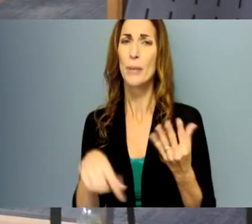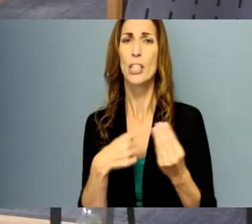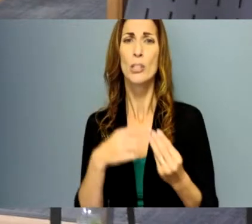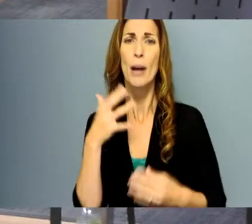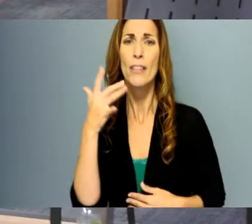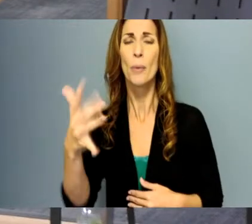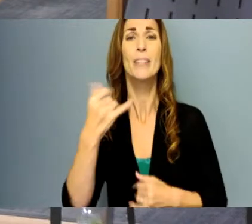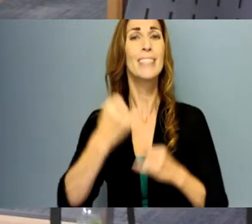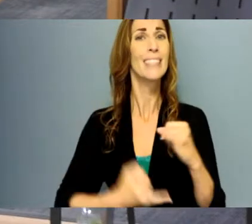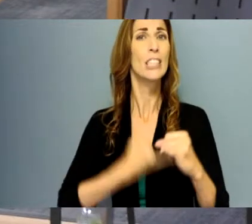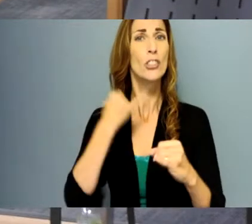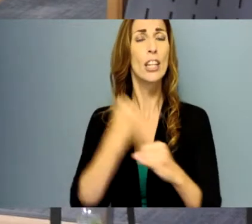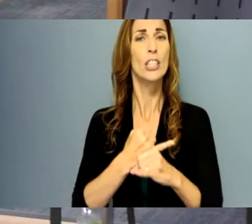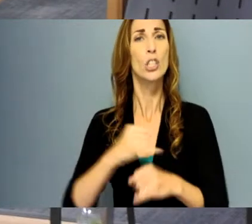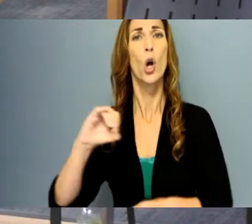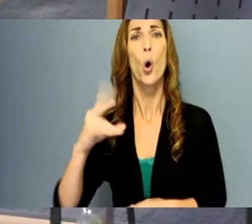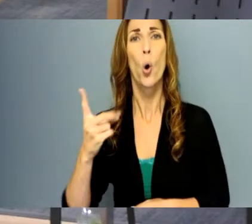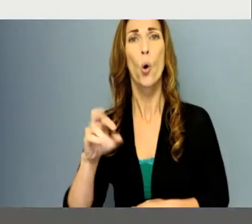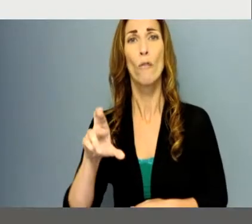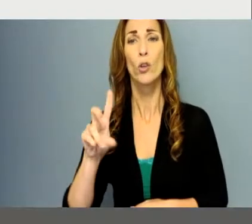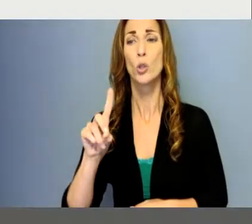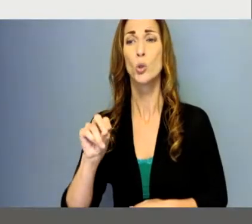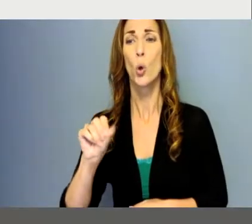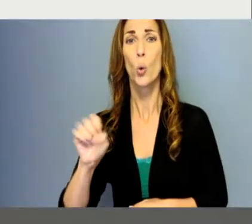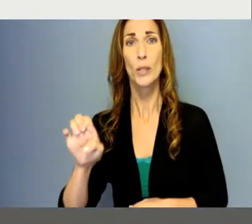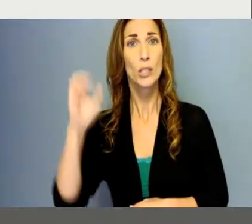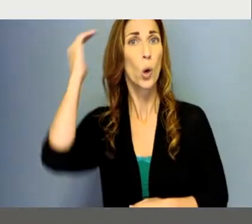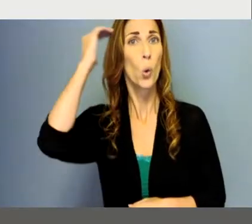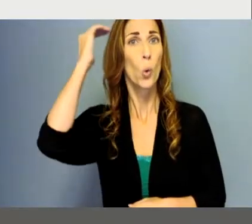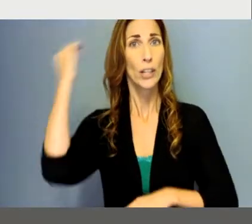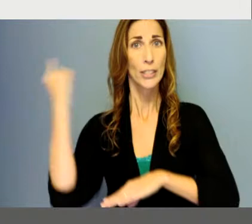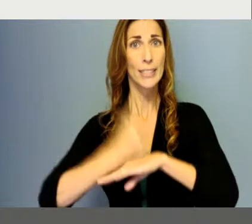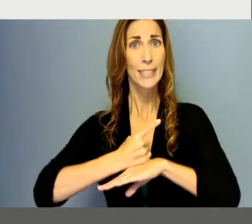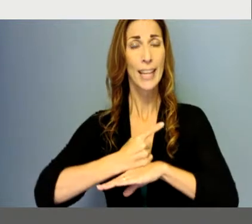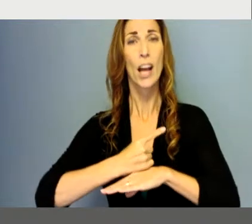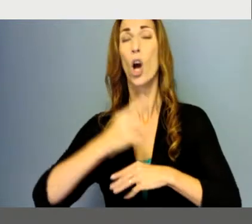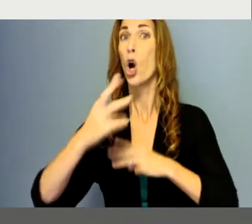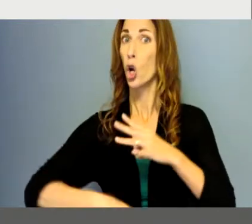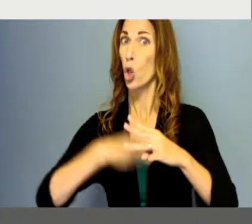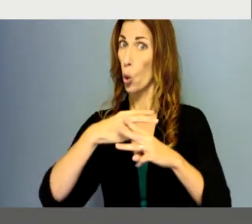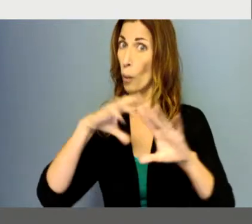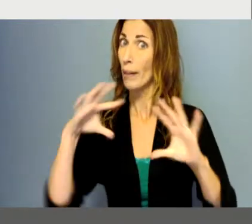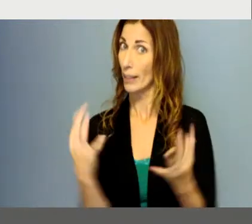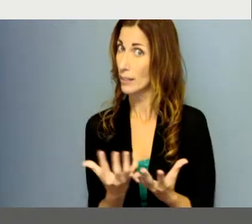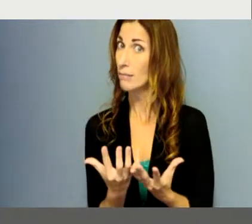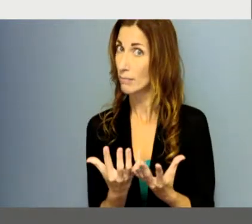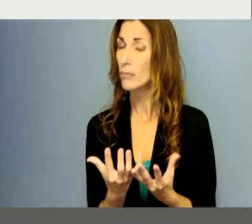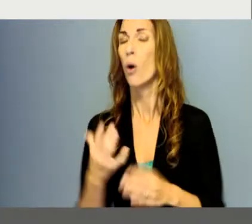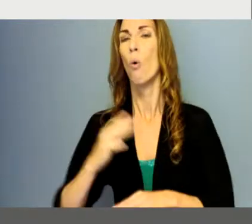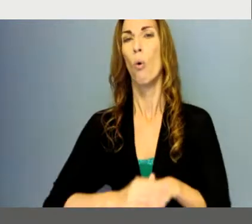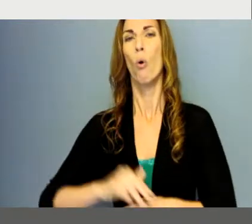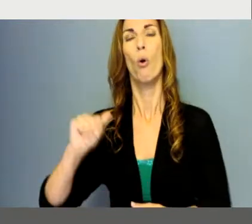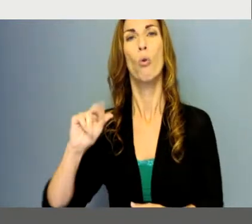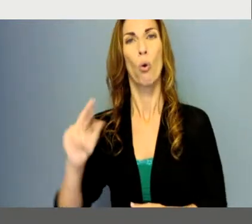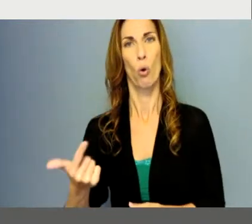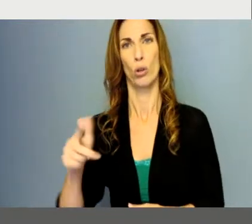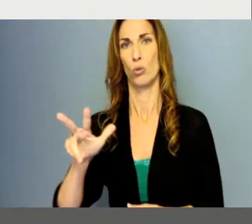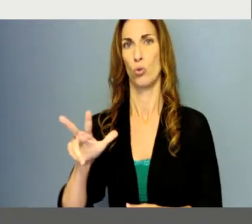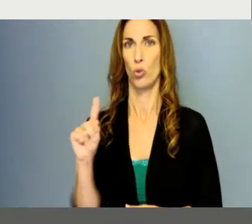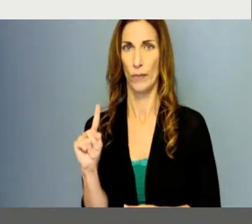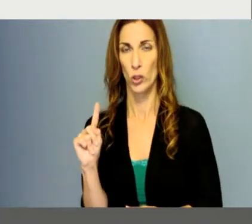upcoming International Overdose Awareness Day, which occurs globally on August